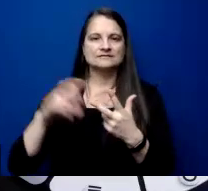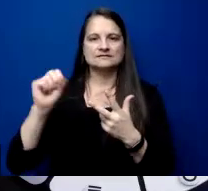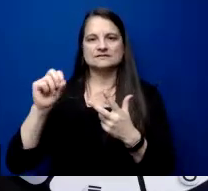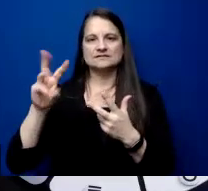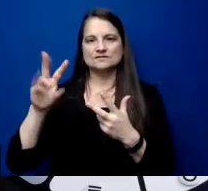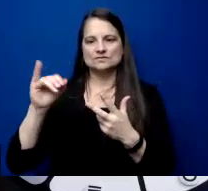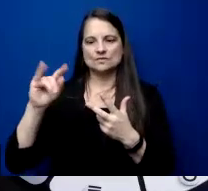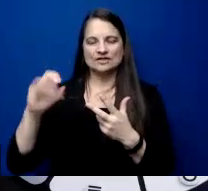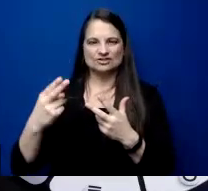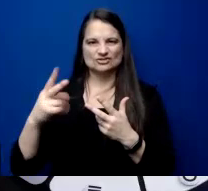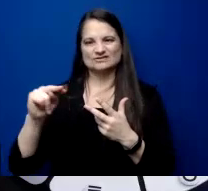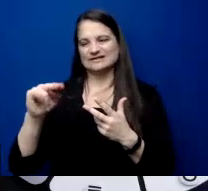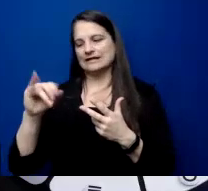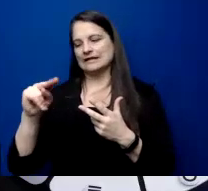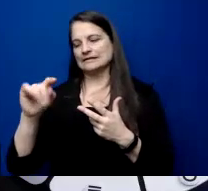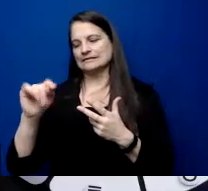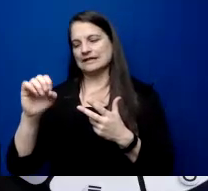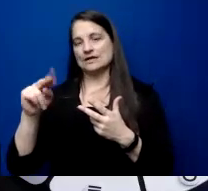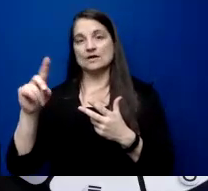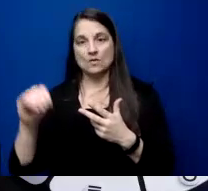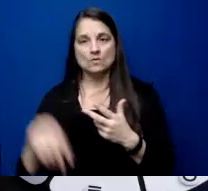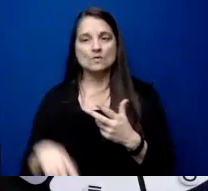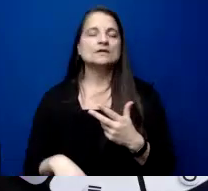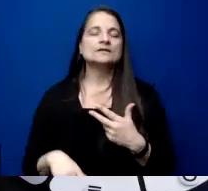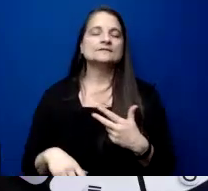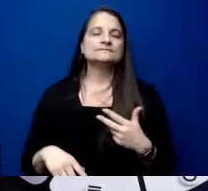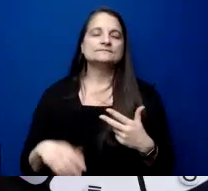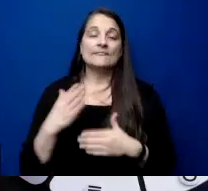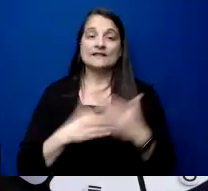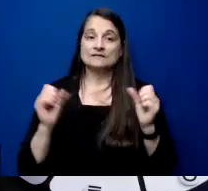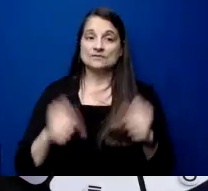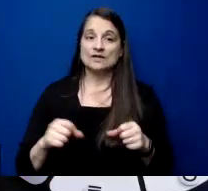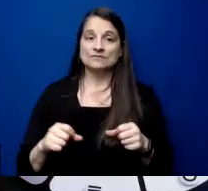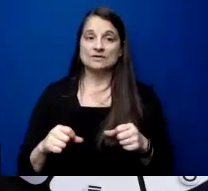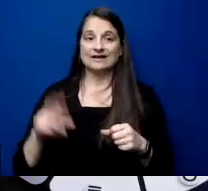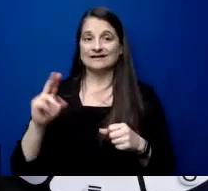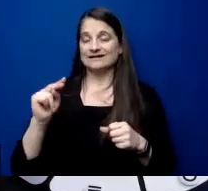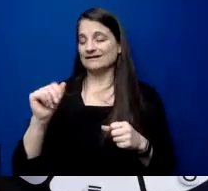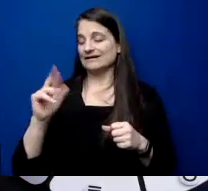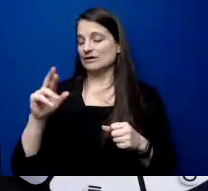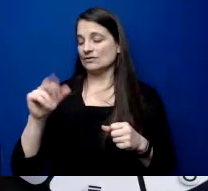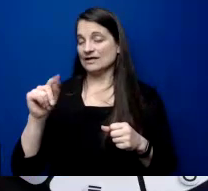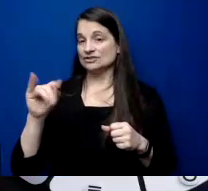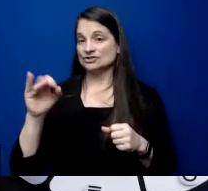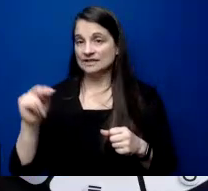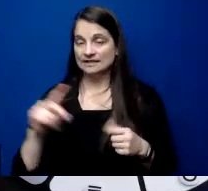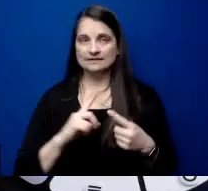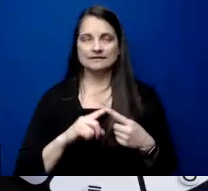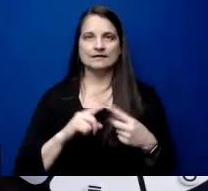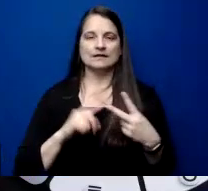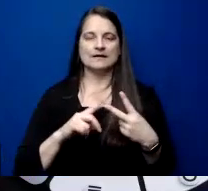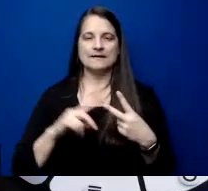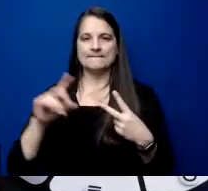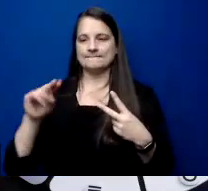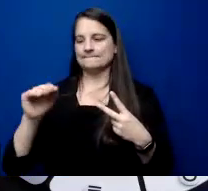that. There are different things you can put on like narration, or there's magnifiers. You can change